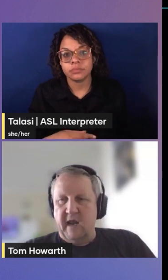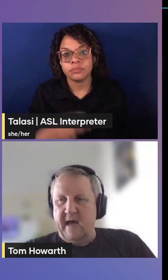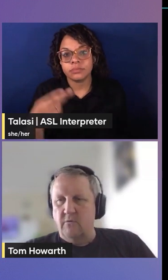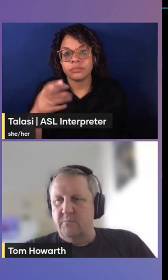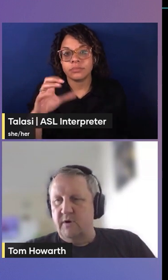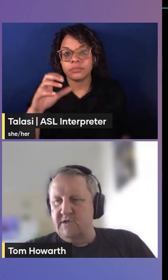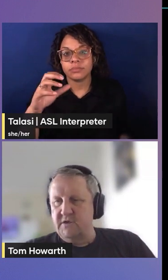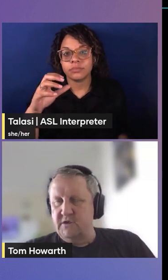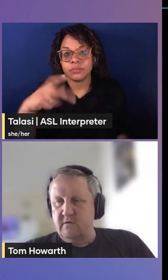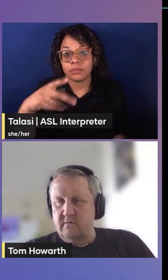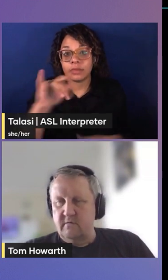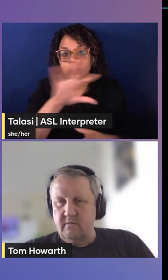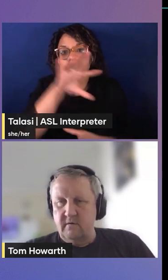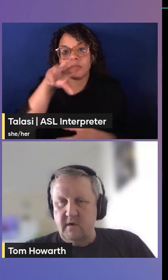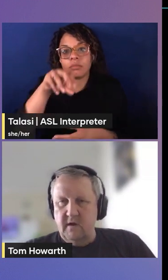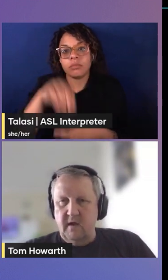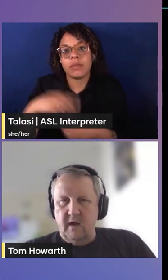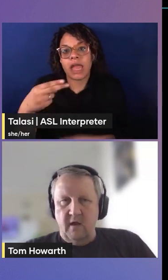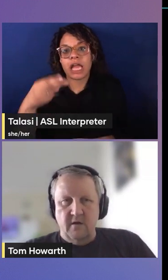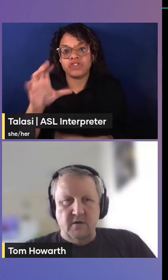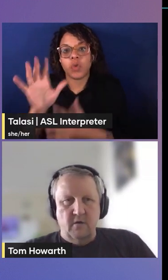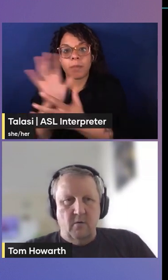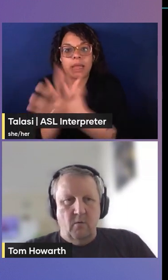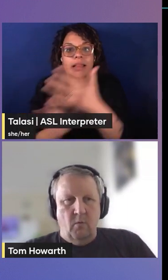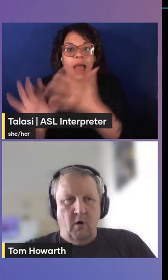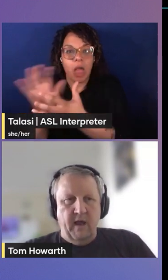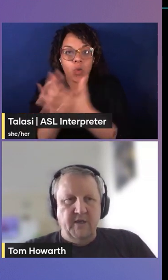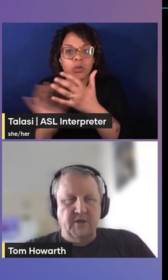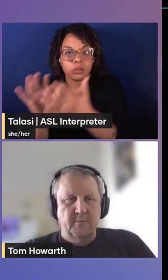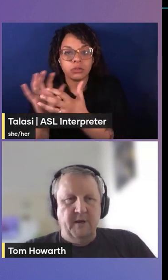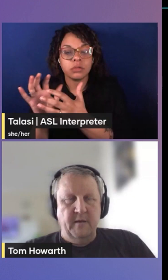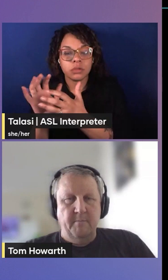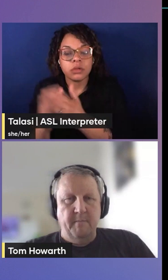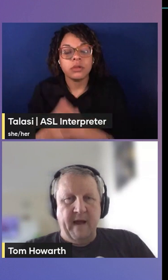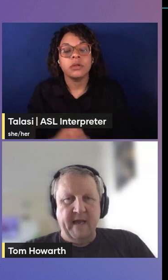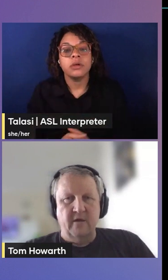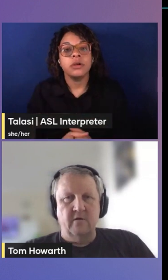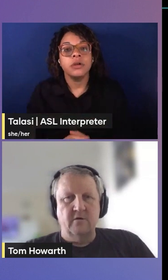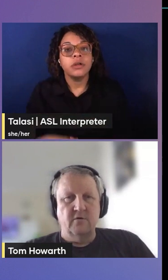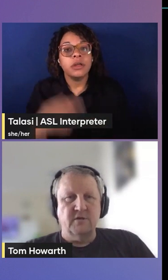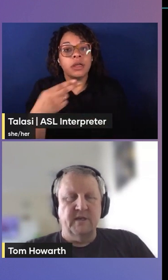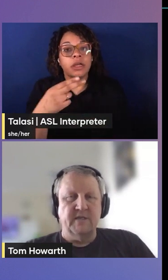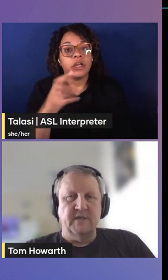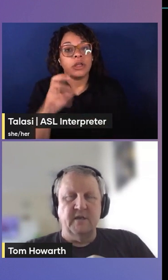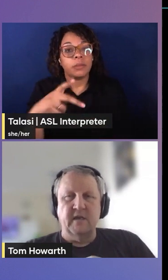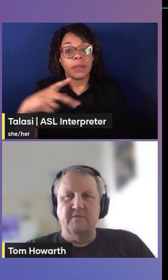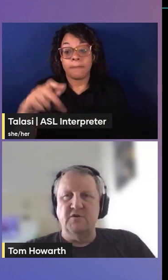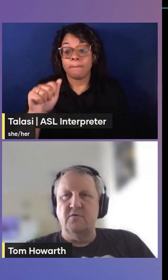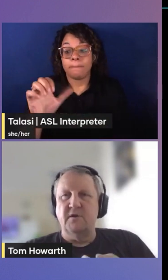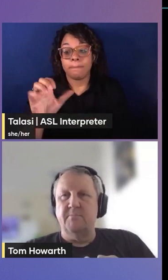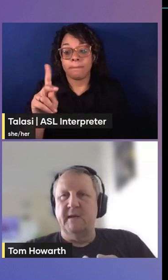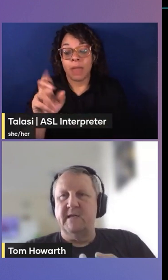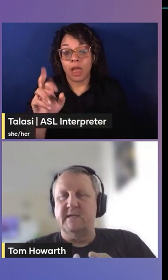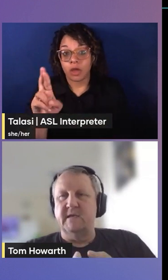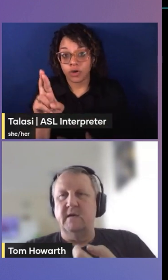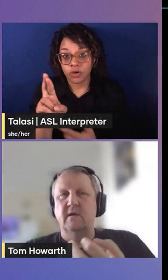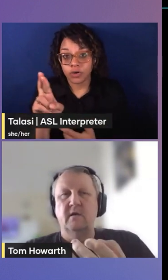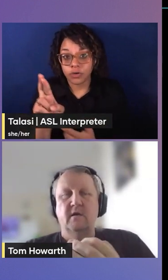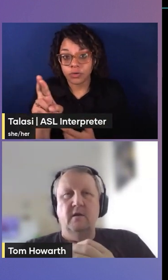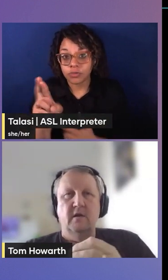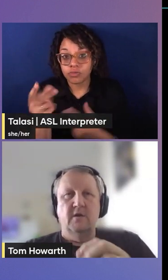HashiCorp's cloud presence. And what HCP Packer does is that it gives you the